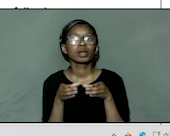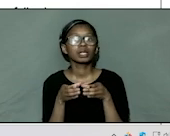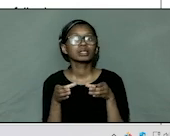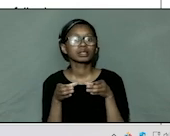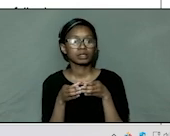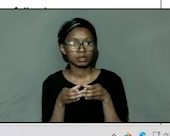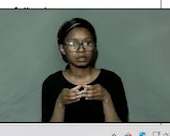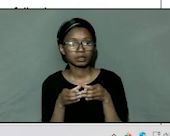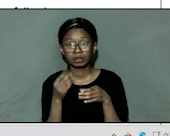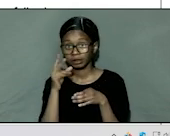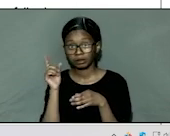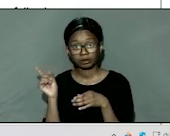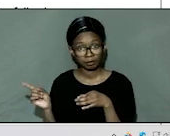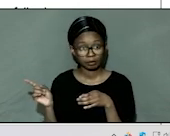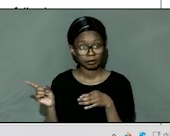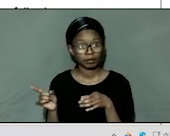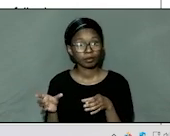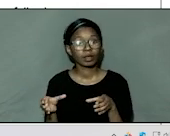You see